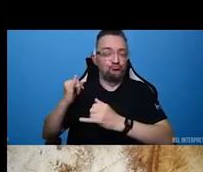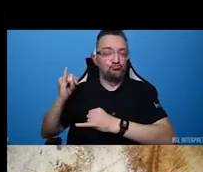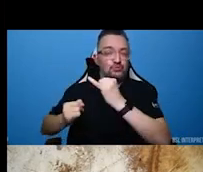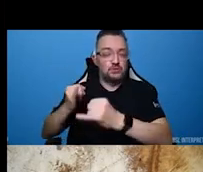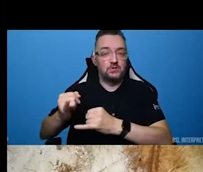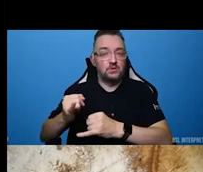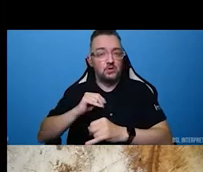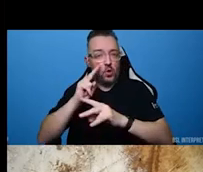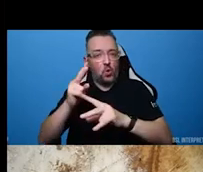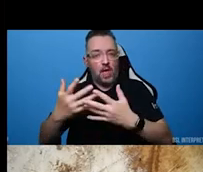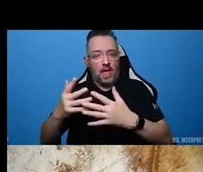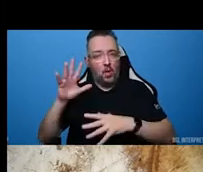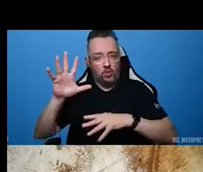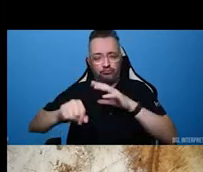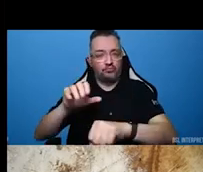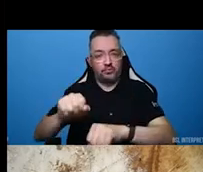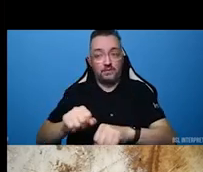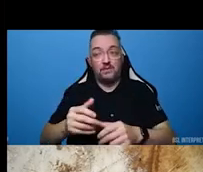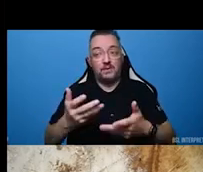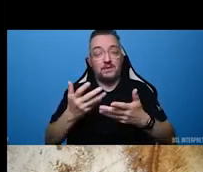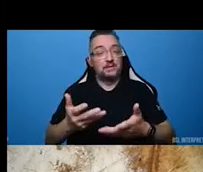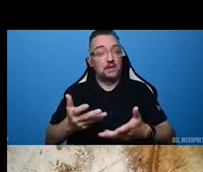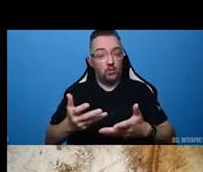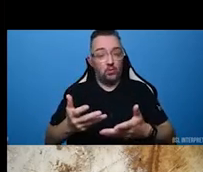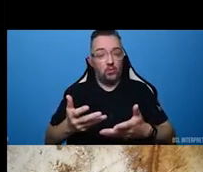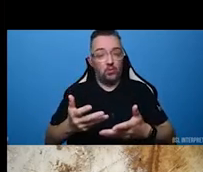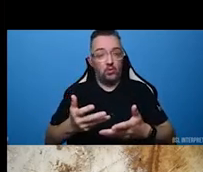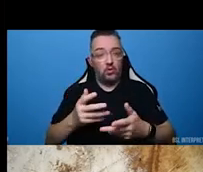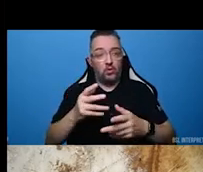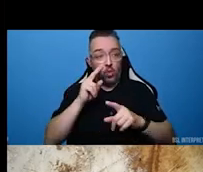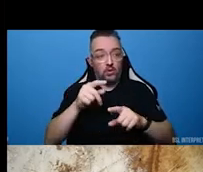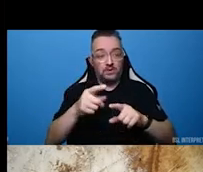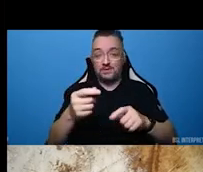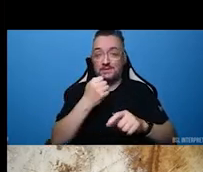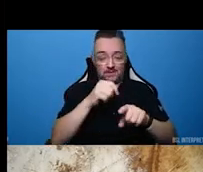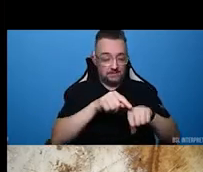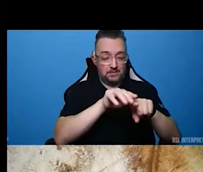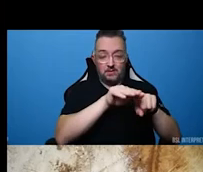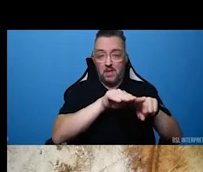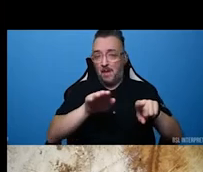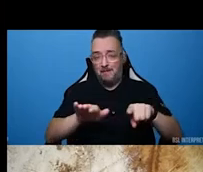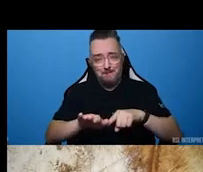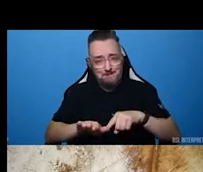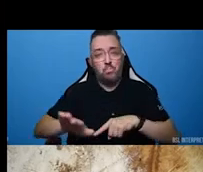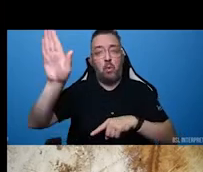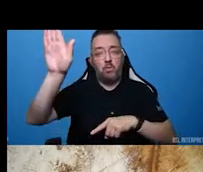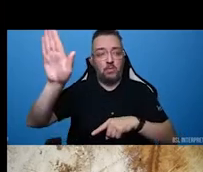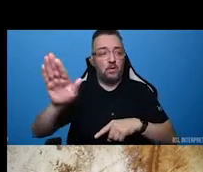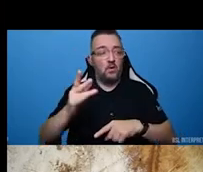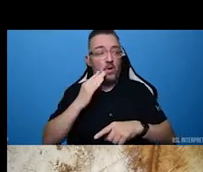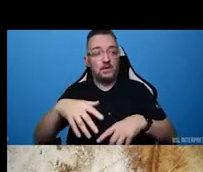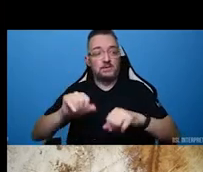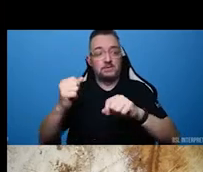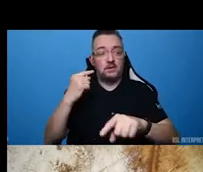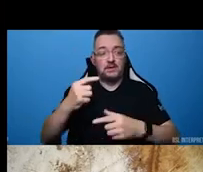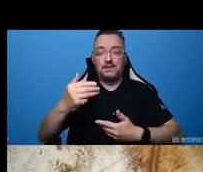Anthropocene. And for us, at least, we look at the great acceleration, which is proposed beginning of the Anthropocene, i.e.